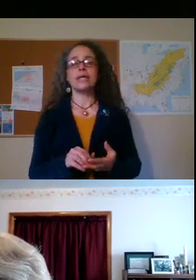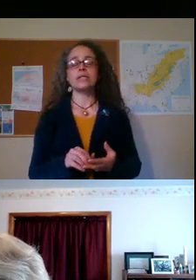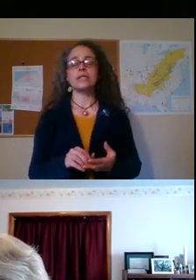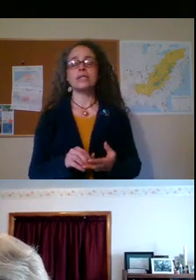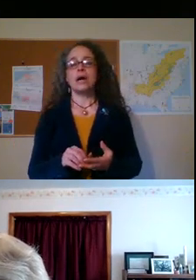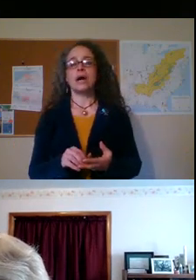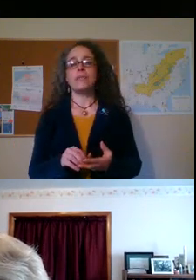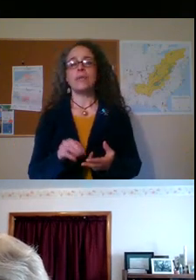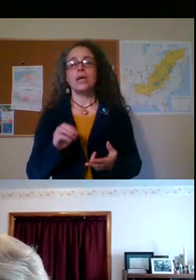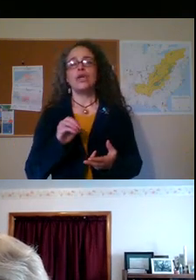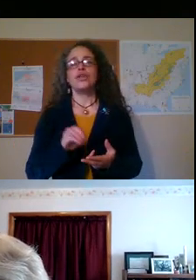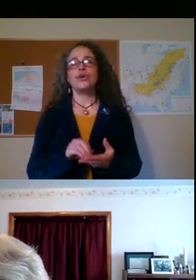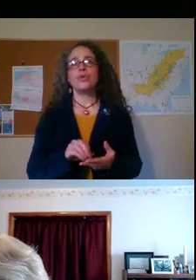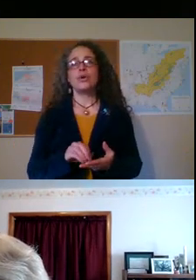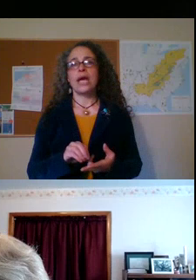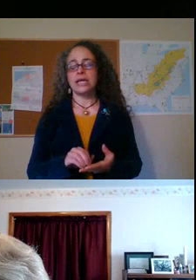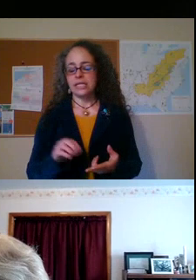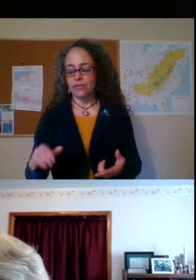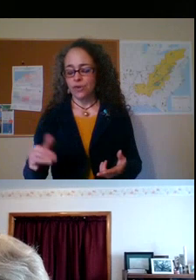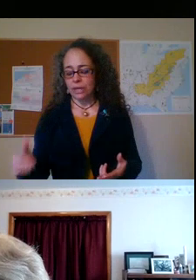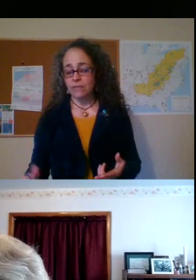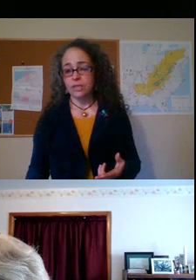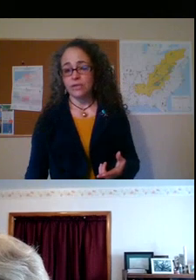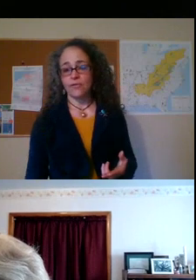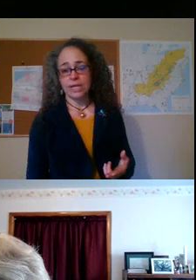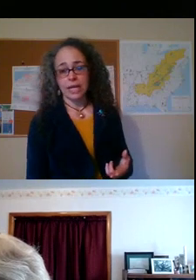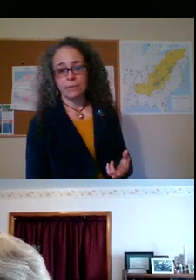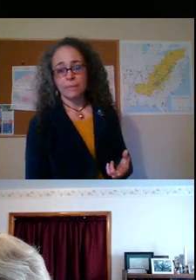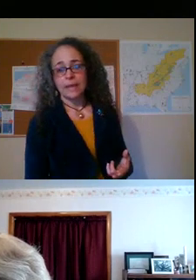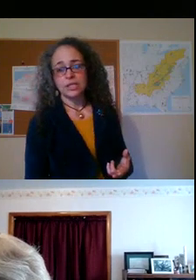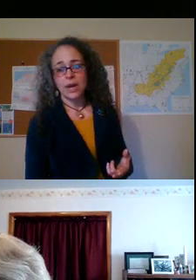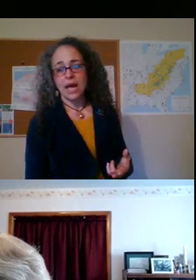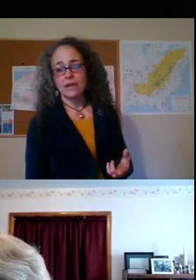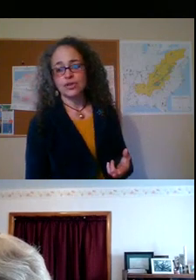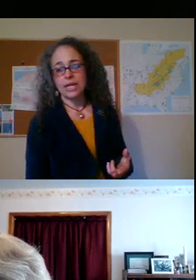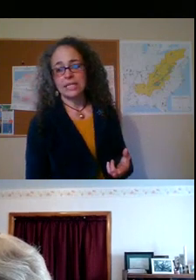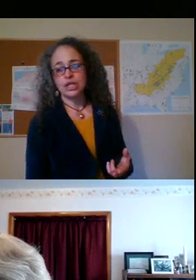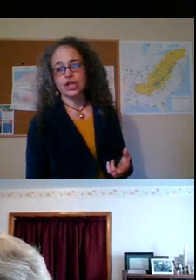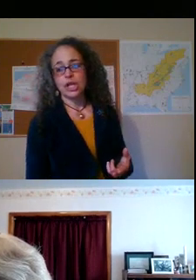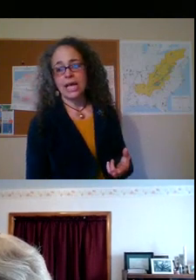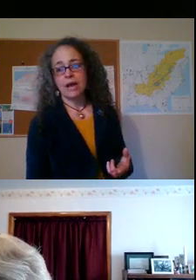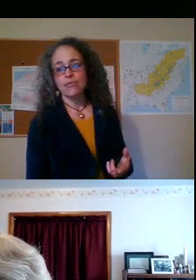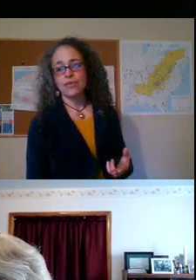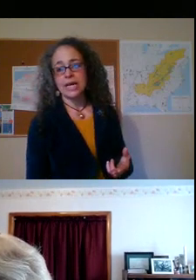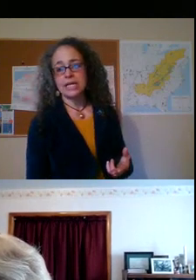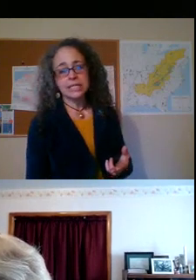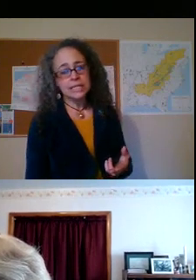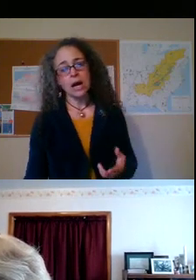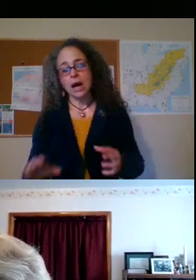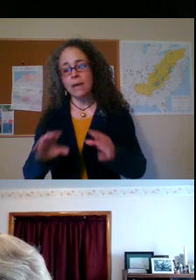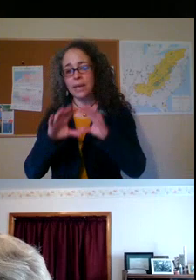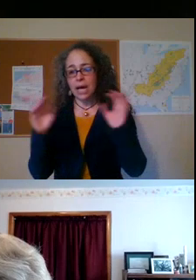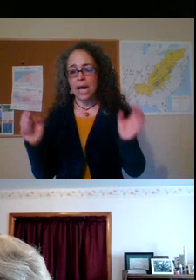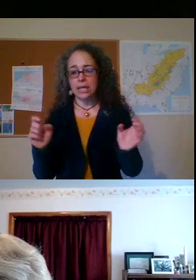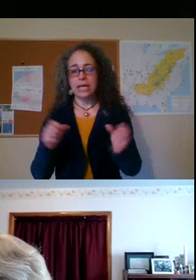data points, you will get different levels of funding. And so I have transitional and at